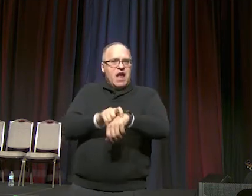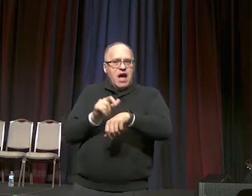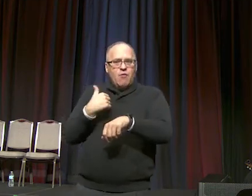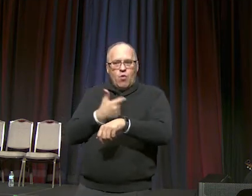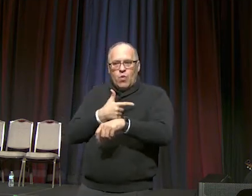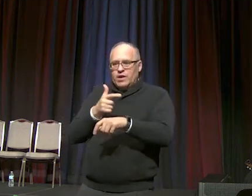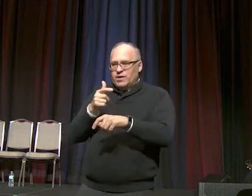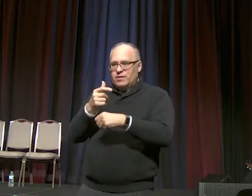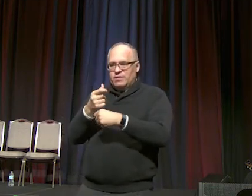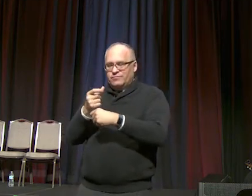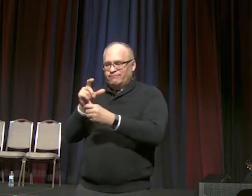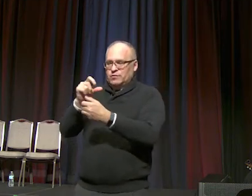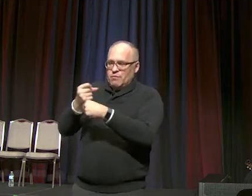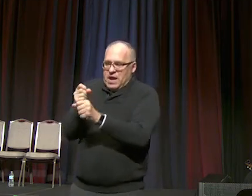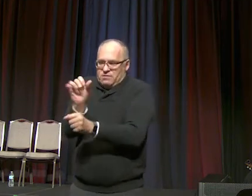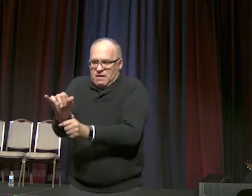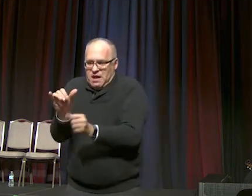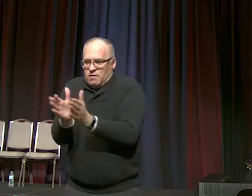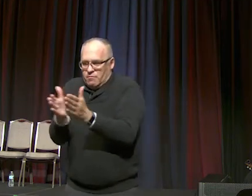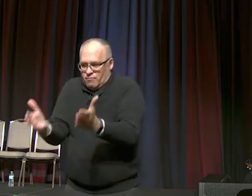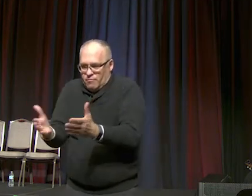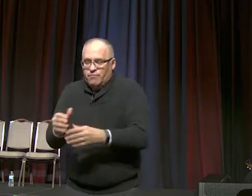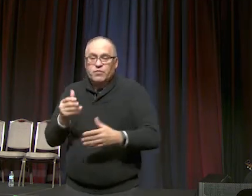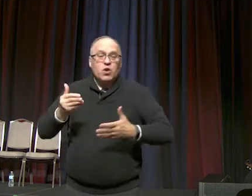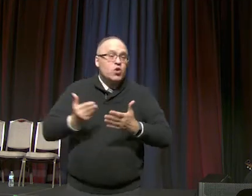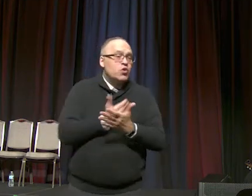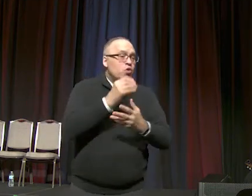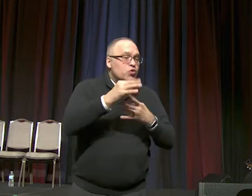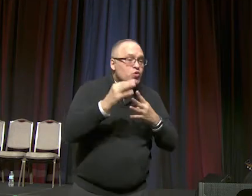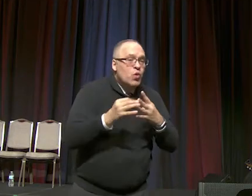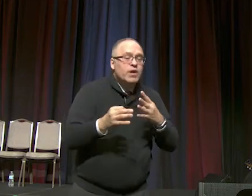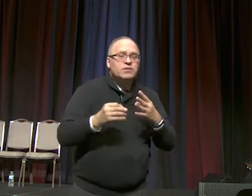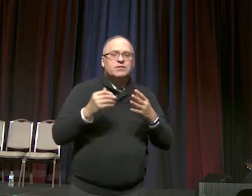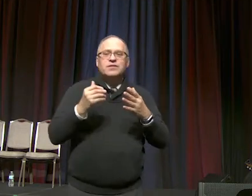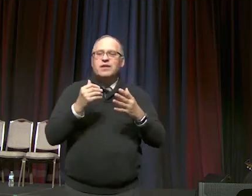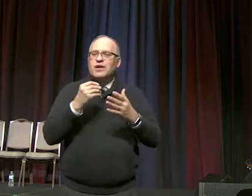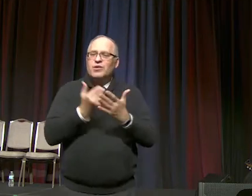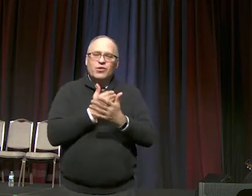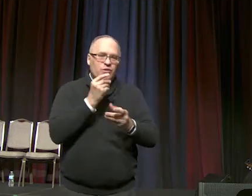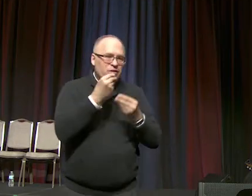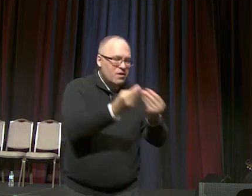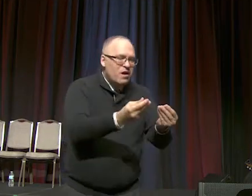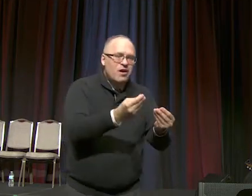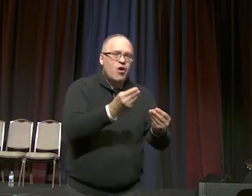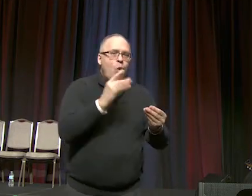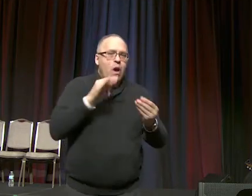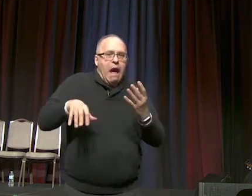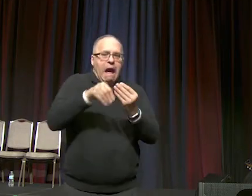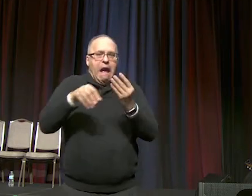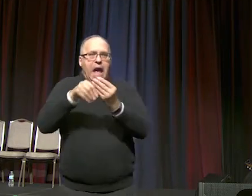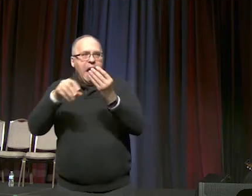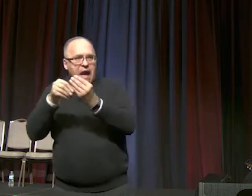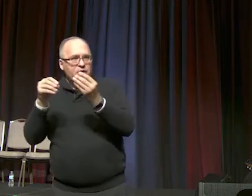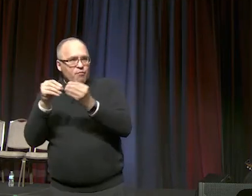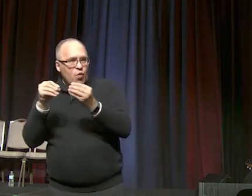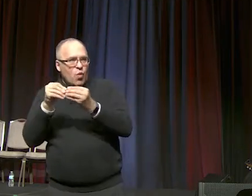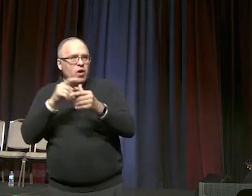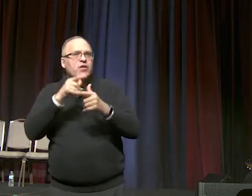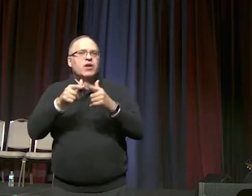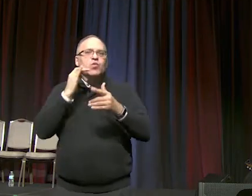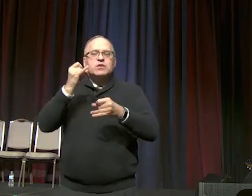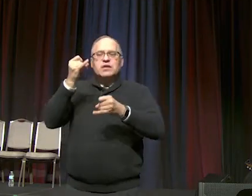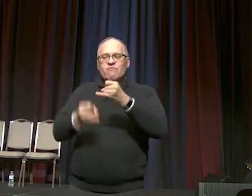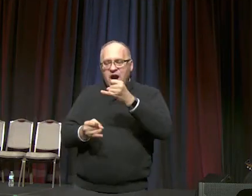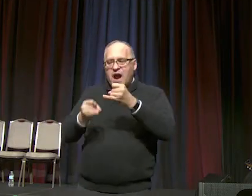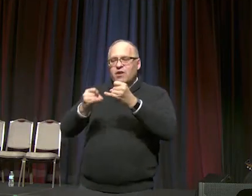collect new certificates of election and new choices are made, we will be adding those delegates in, and you will see the final list of numbers of